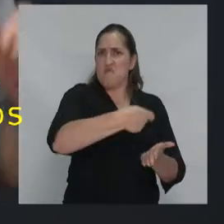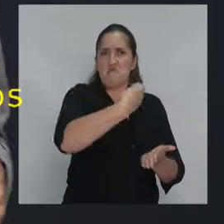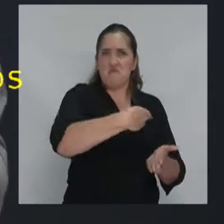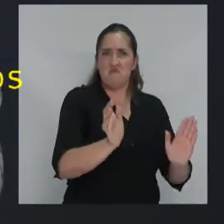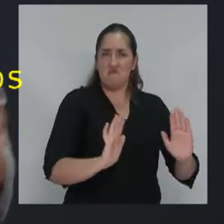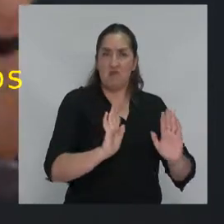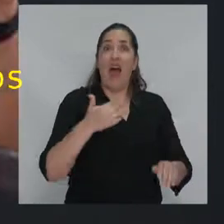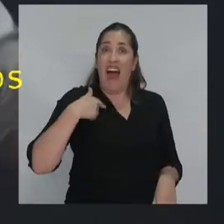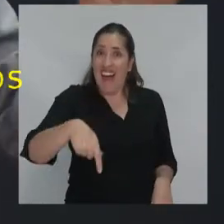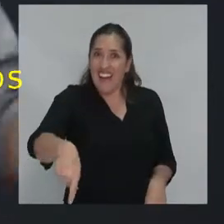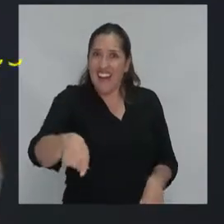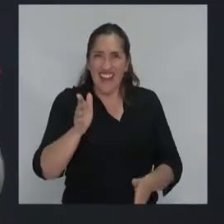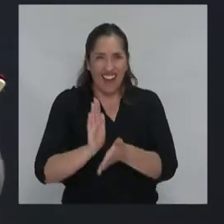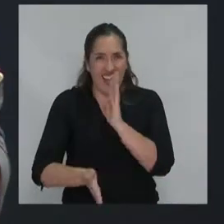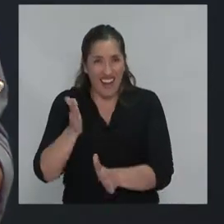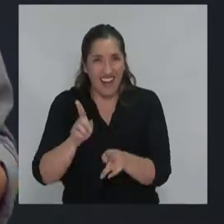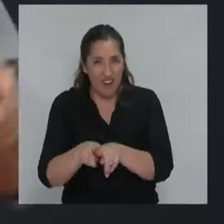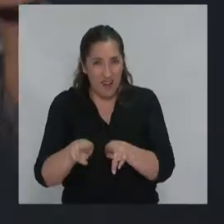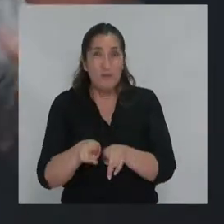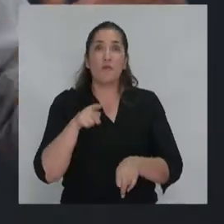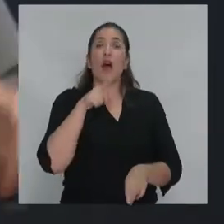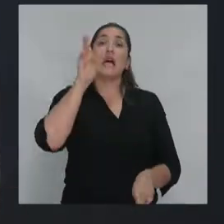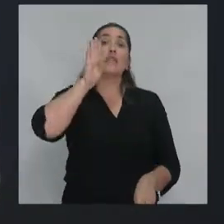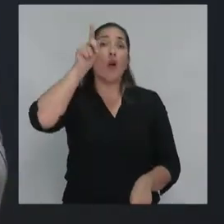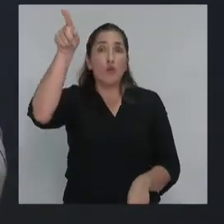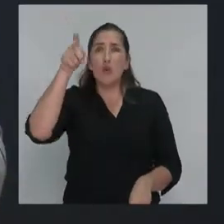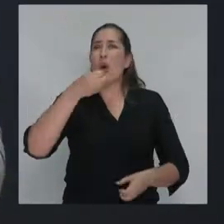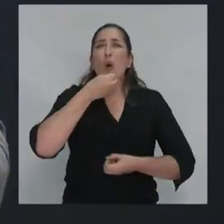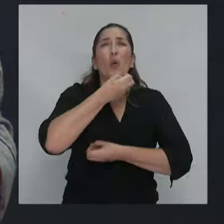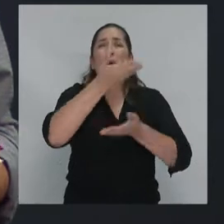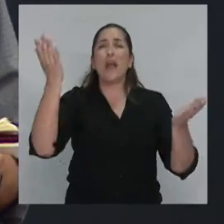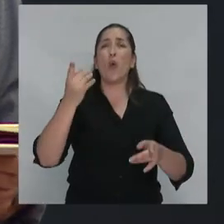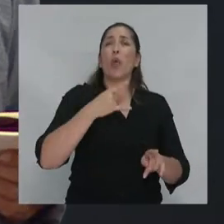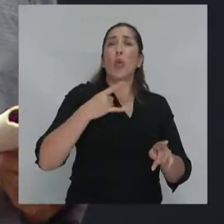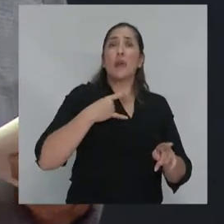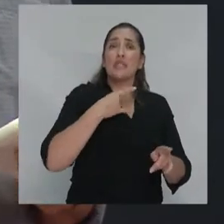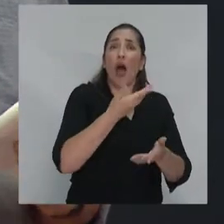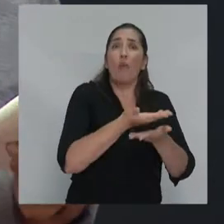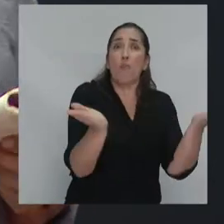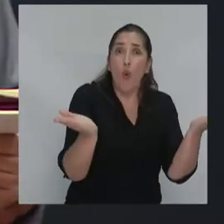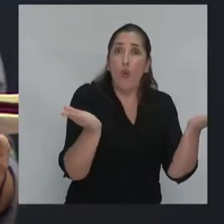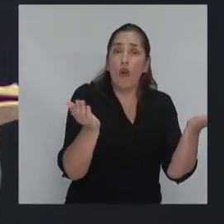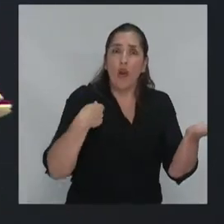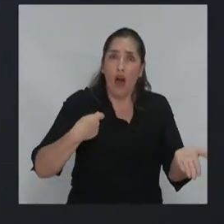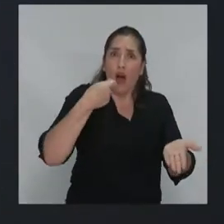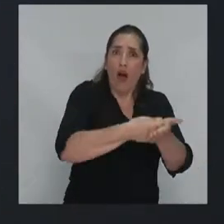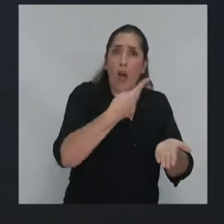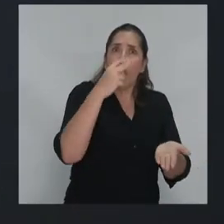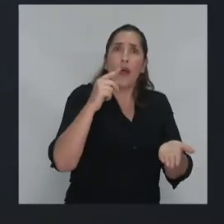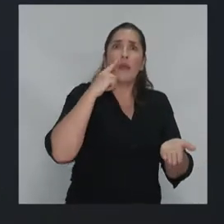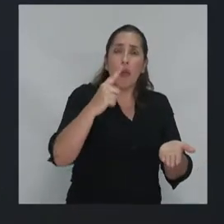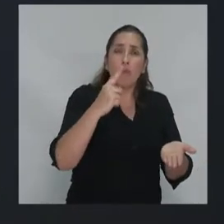a public university is $20,000 a year just for the tuition. So number three, education.